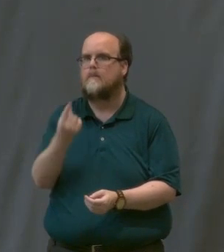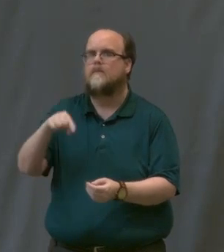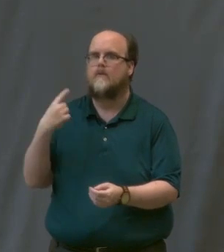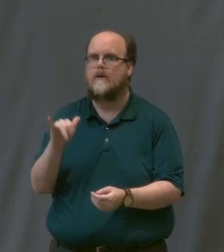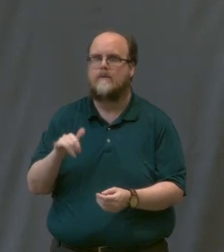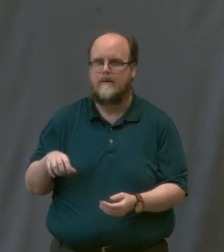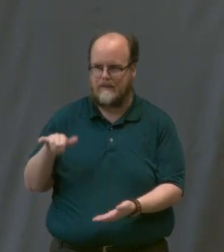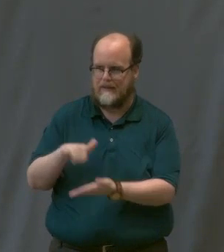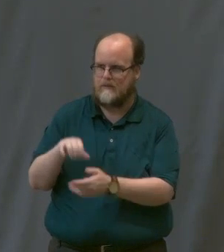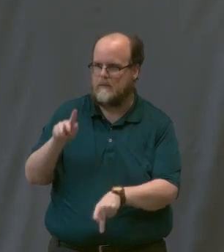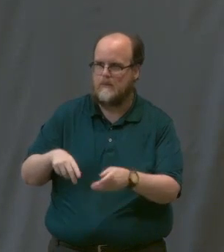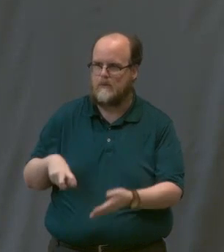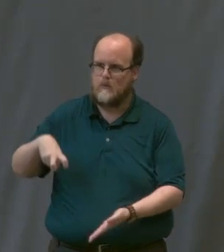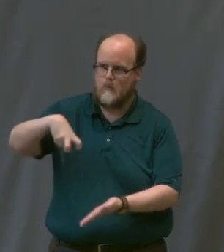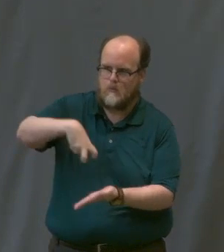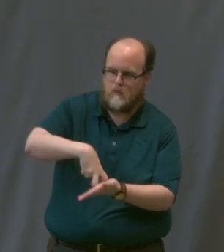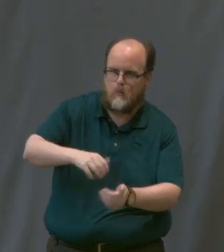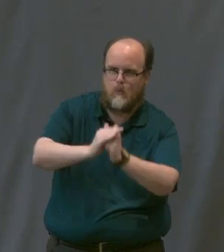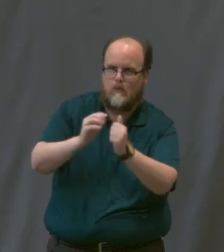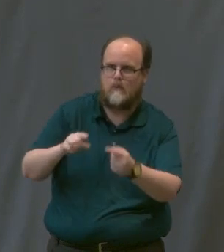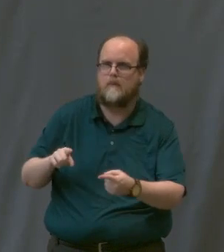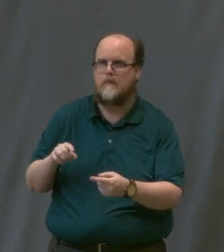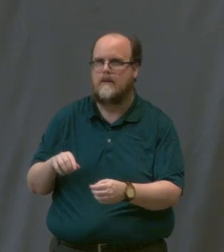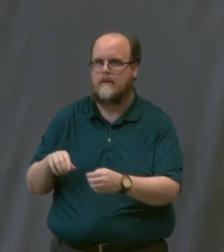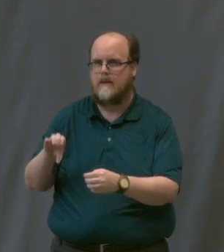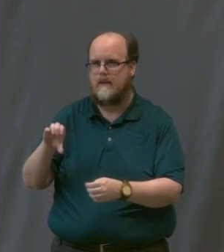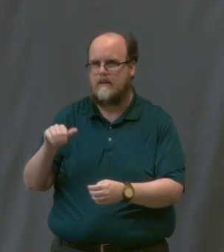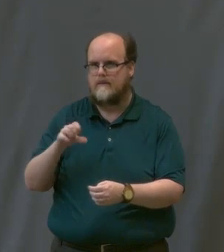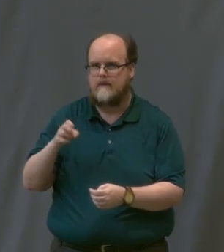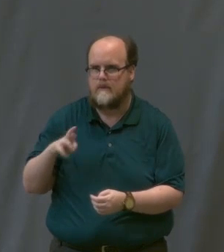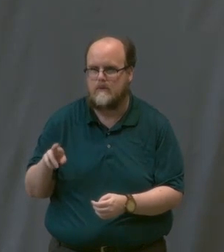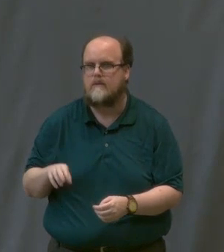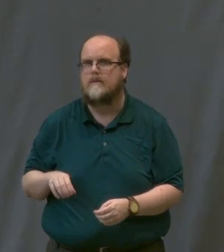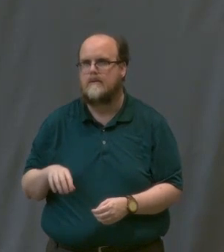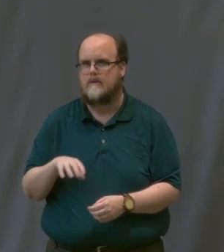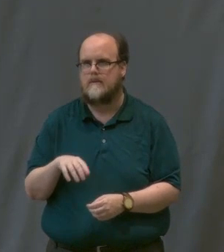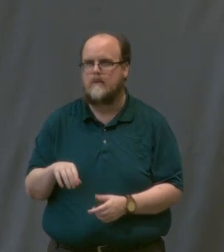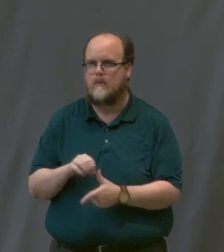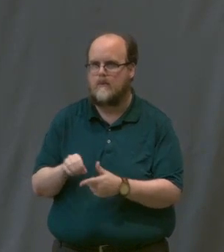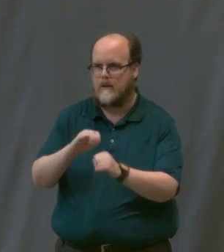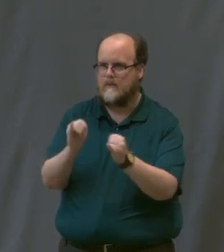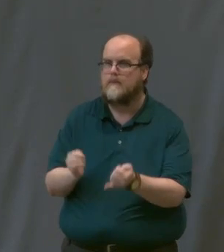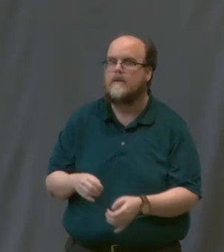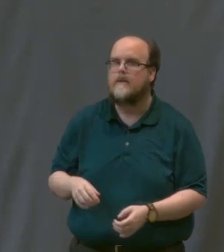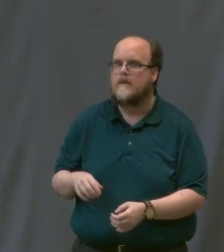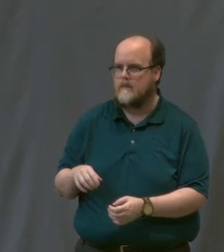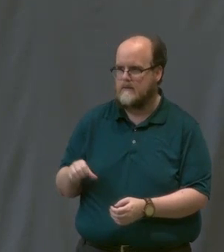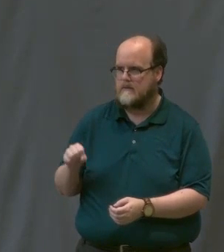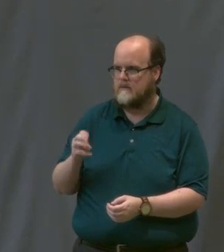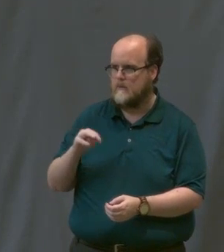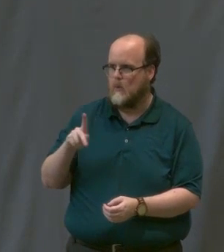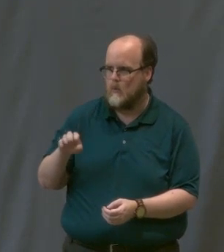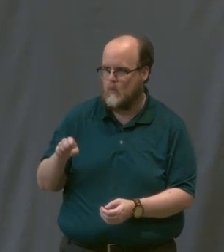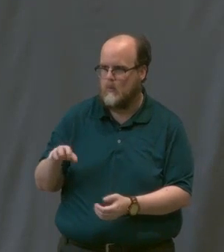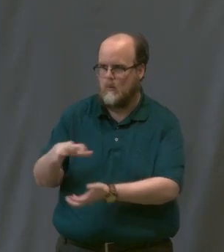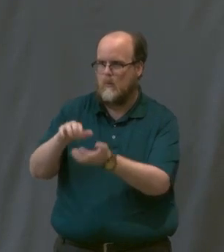people who are worshiping the beast, quote unquote, that we'll get into in chapter 13. And the smoke of their torment ascends